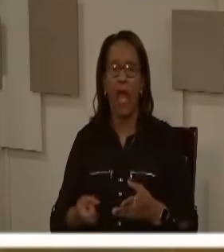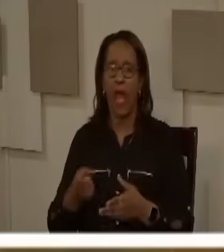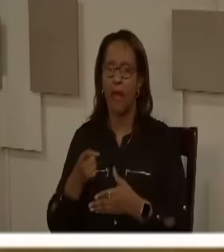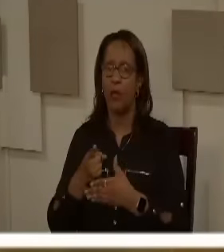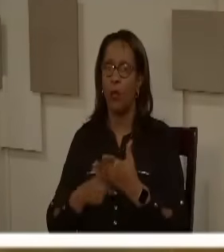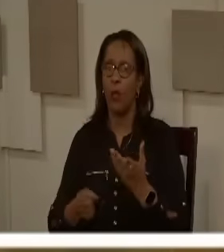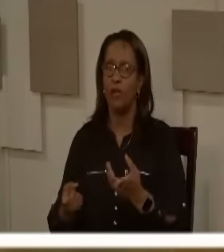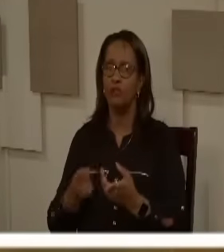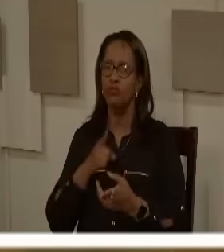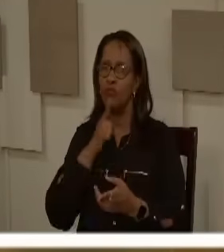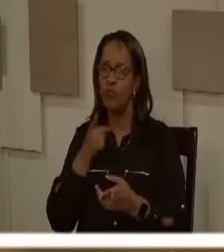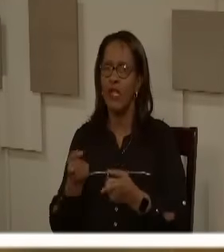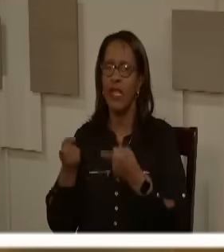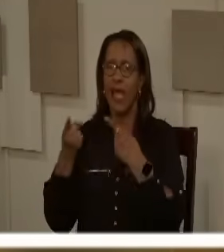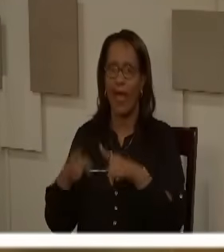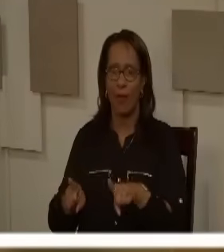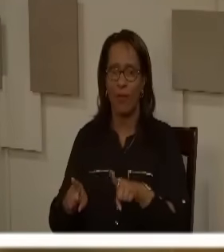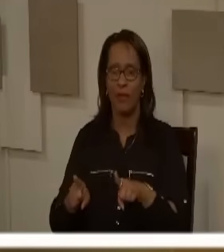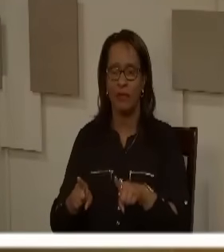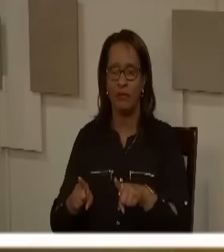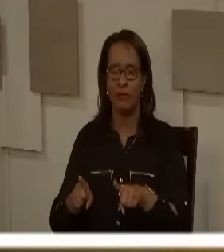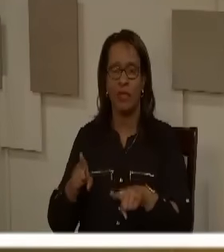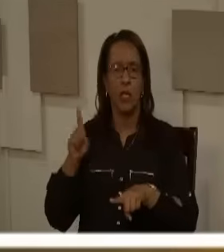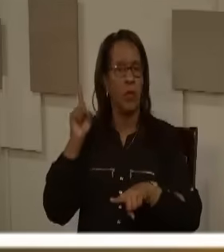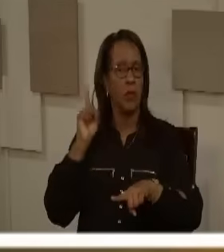for us human beings to contain.